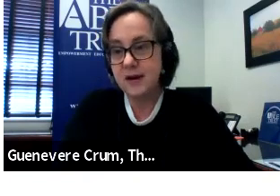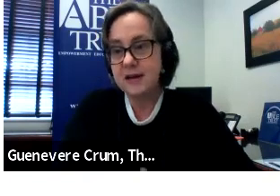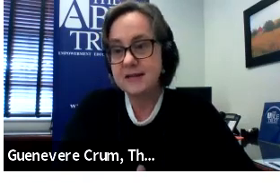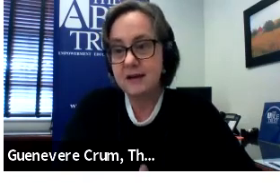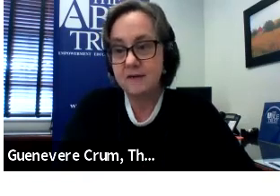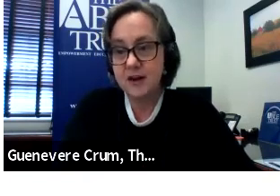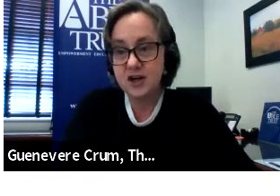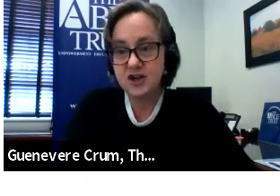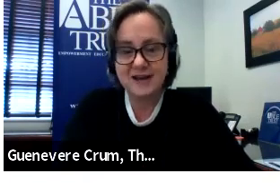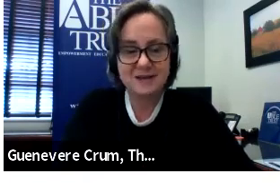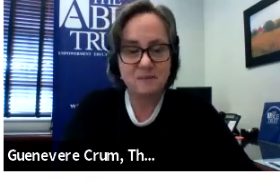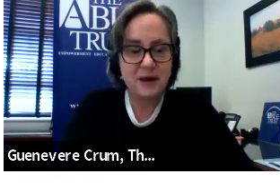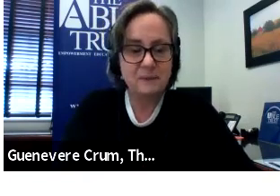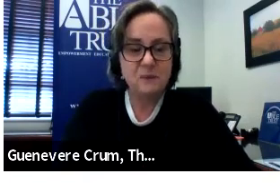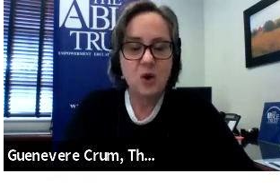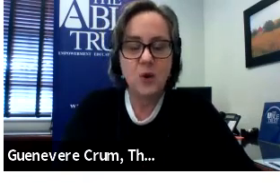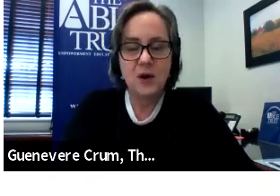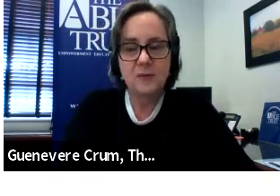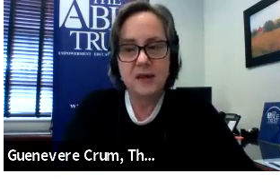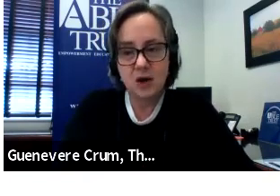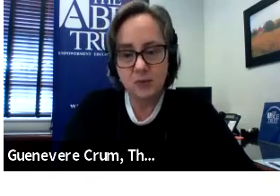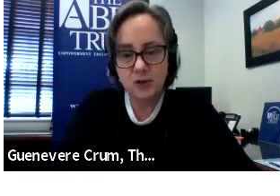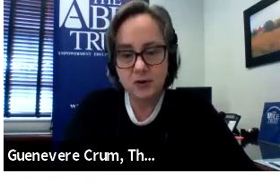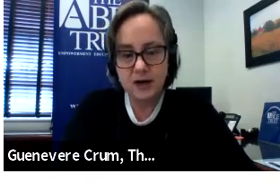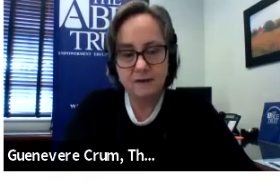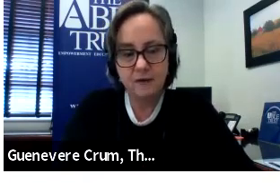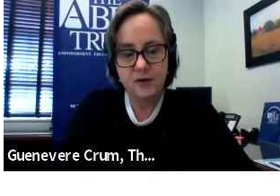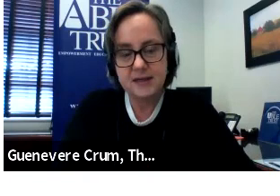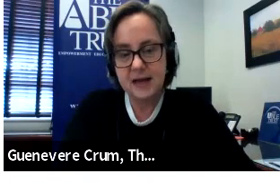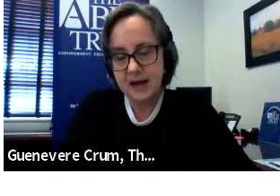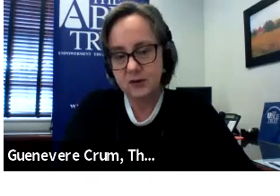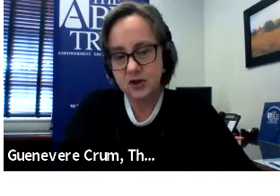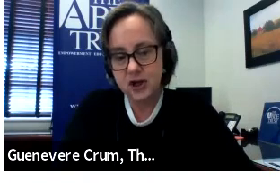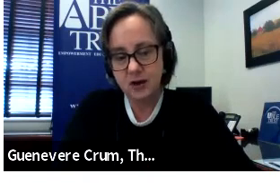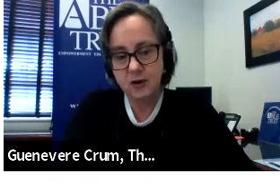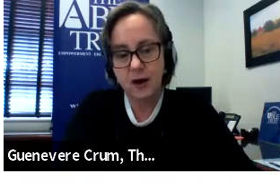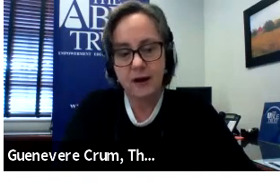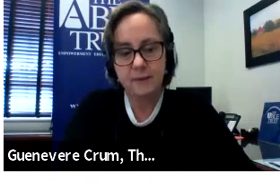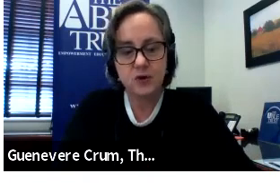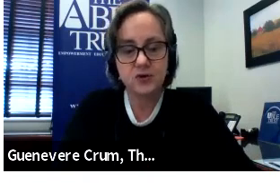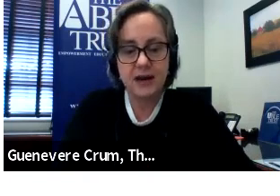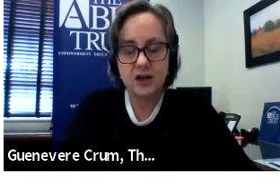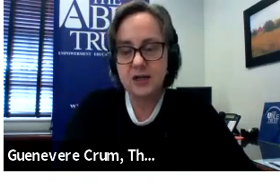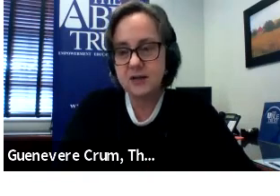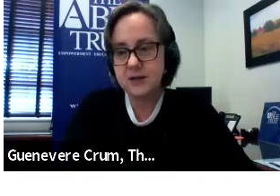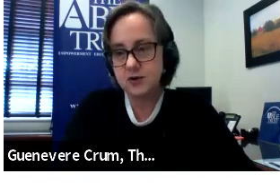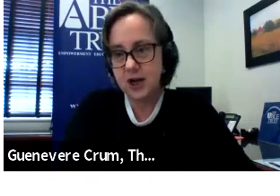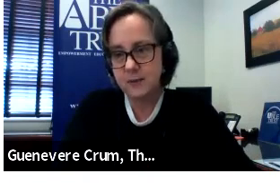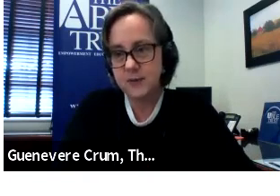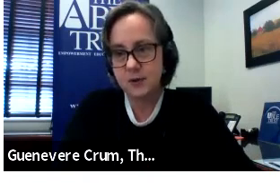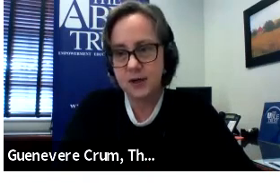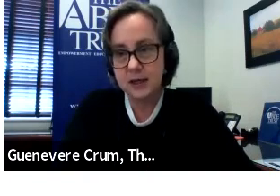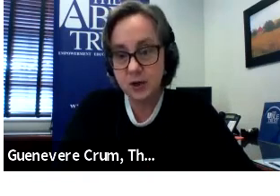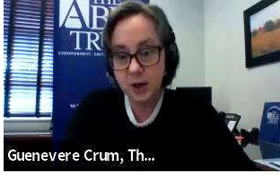made, but the grant isn't even finished yet. But we welcome this opportunity for the CIL to share their strategies,